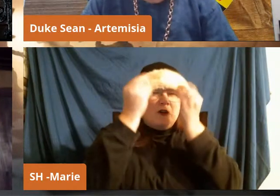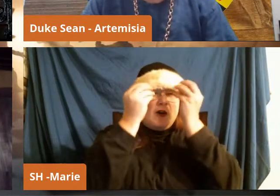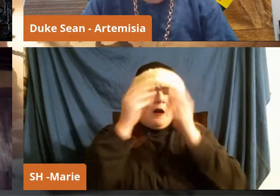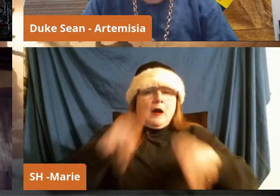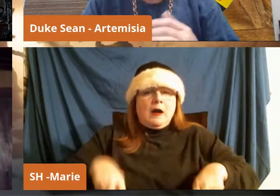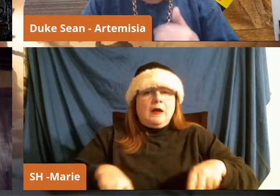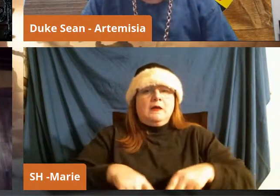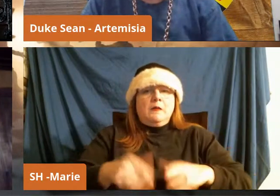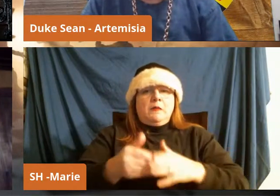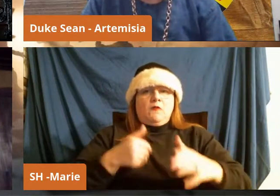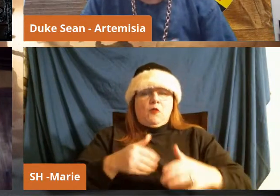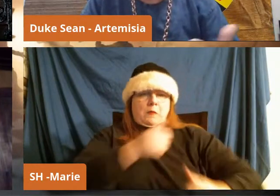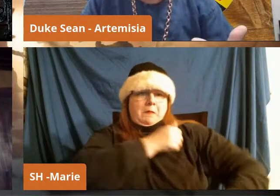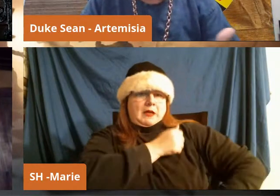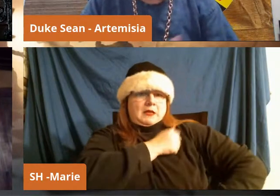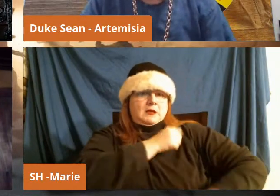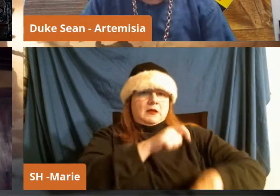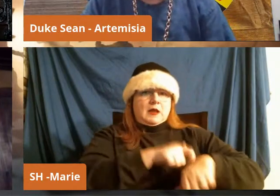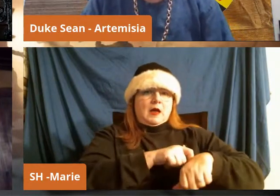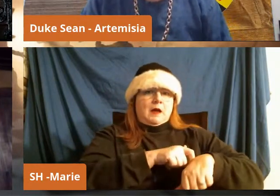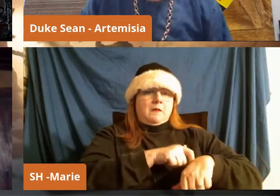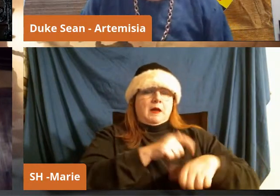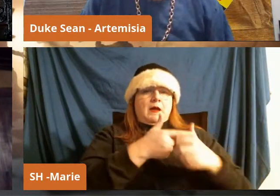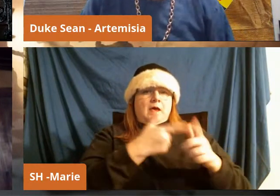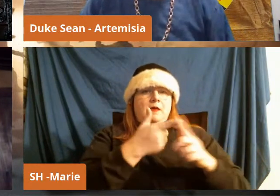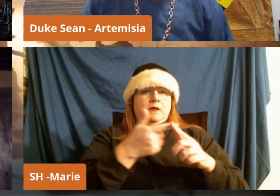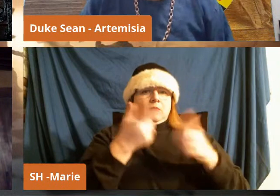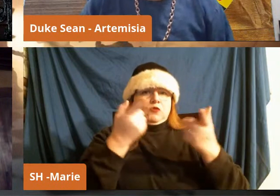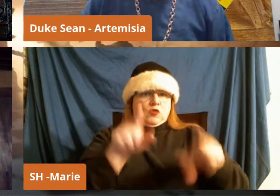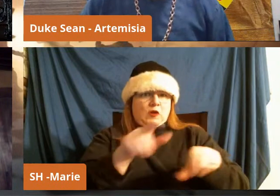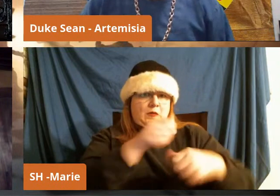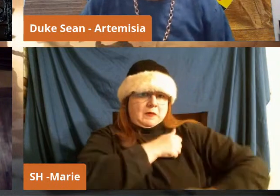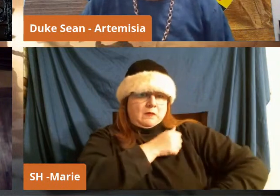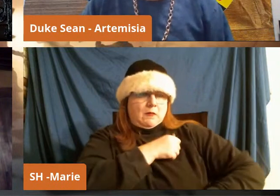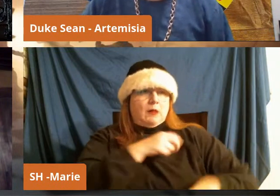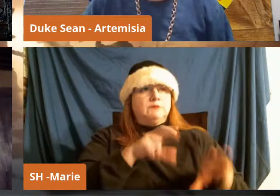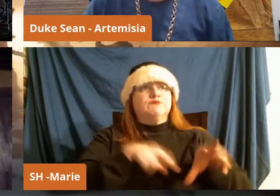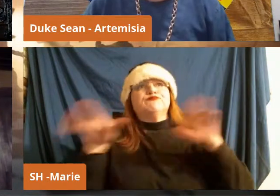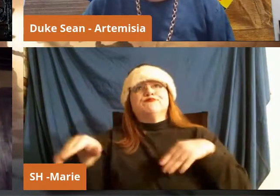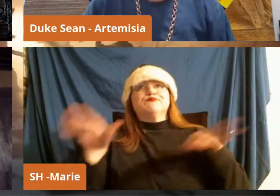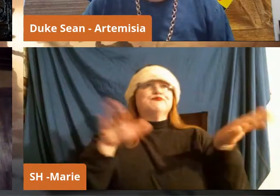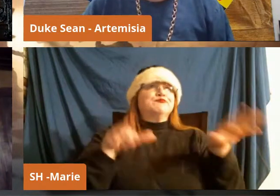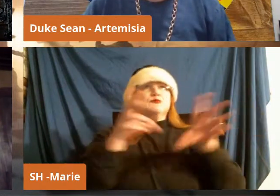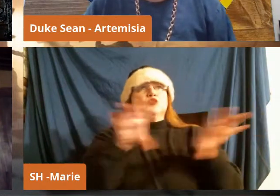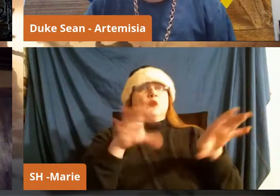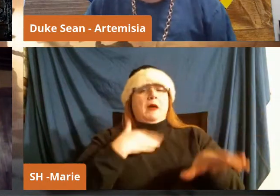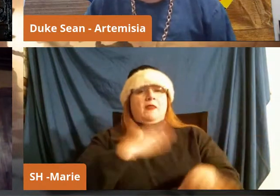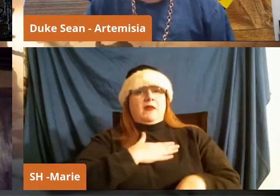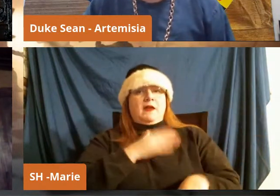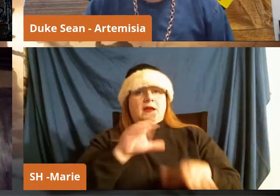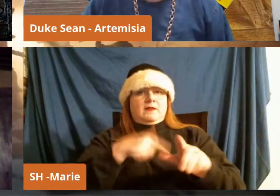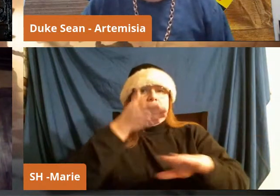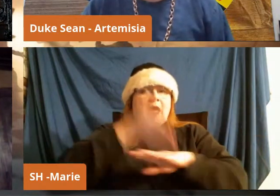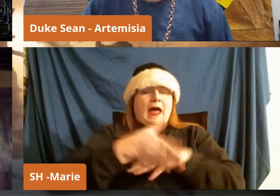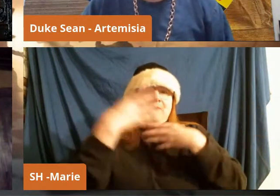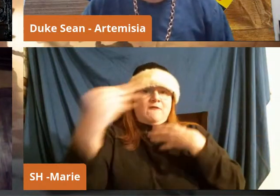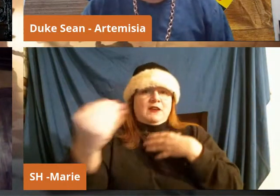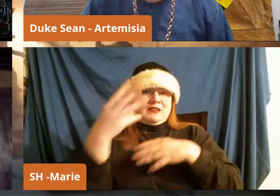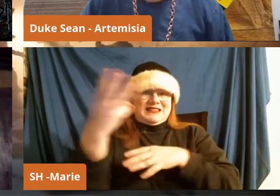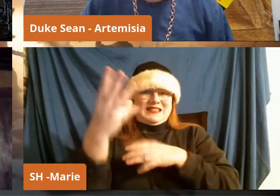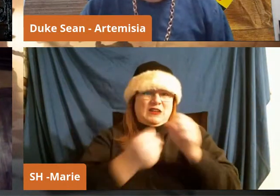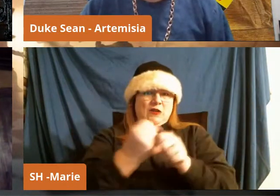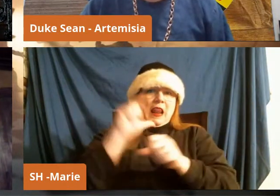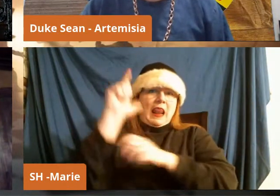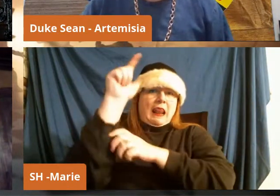before I went in the military, and then while I was in the military, I was kind of hanging out, doing my stuff, and it wasn't until I got out 6 years later